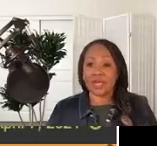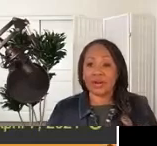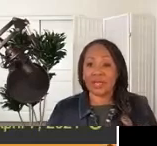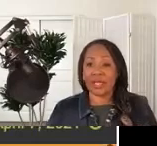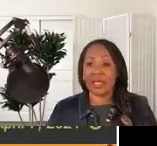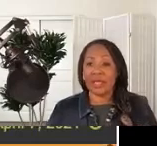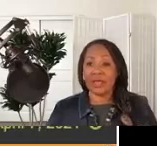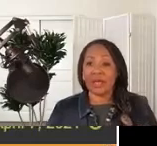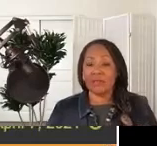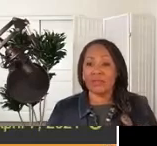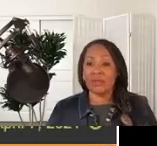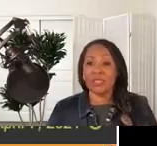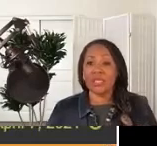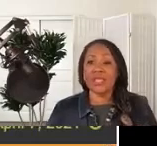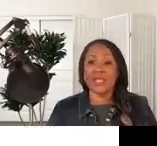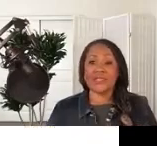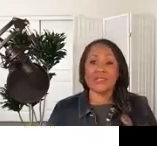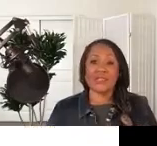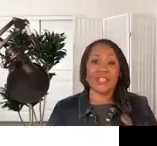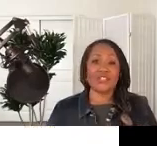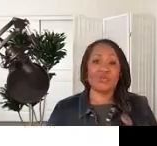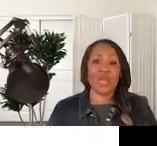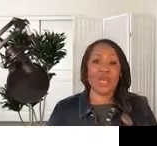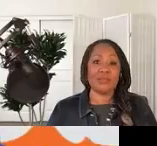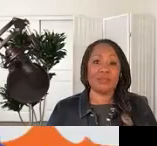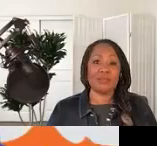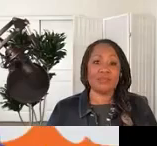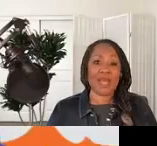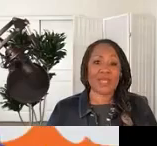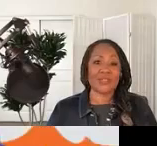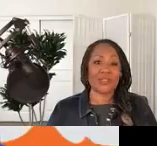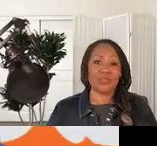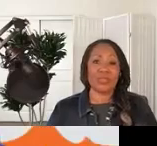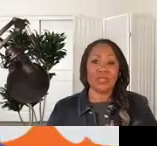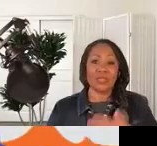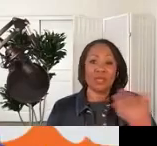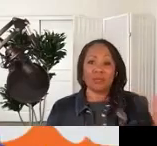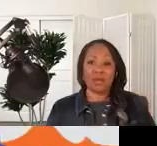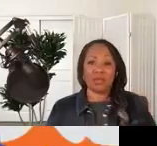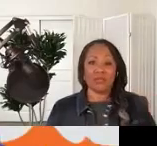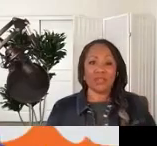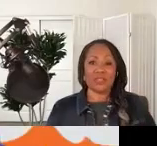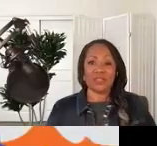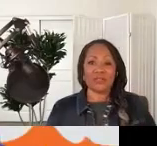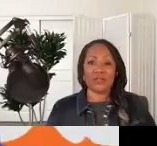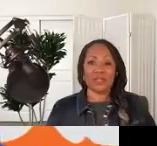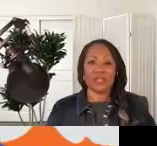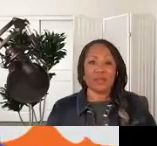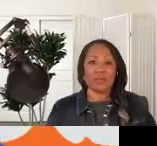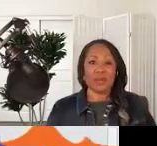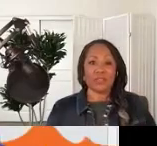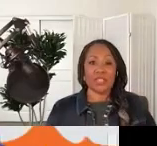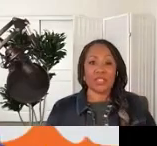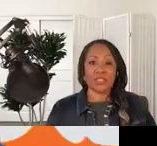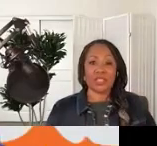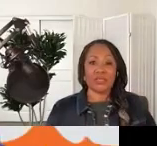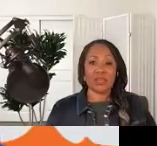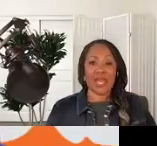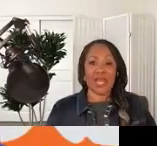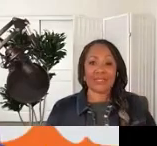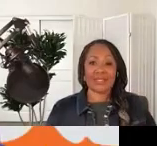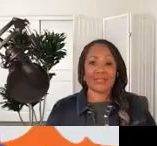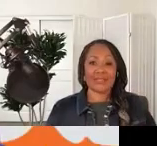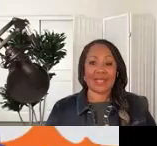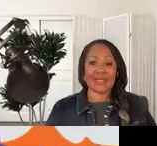this area. So again, cases takes you right back to all of these different presentations that you